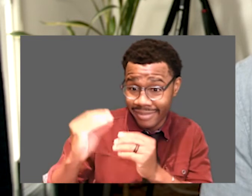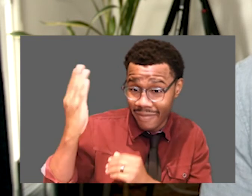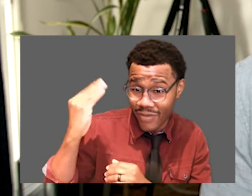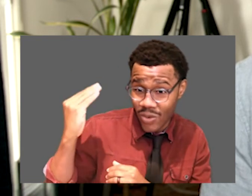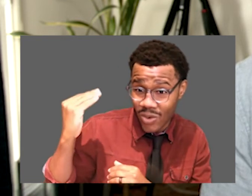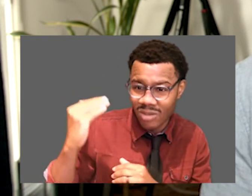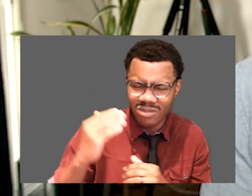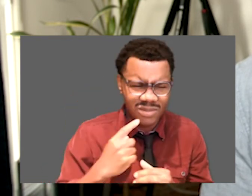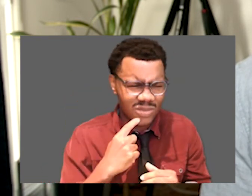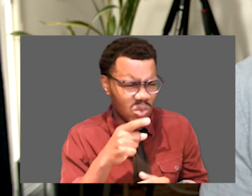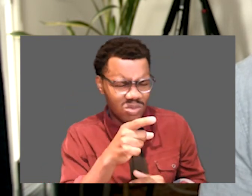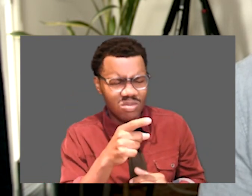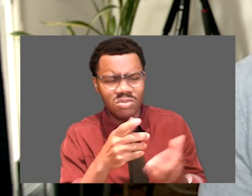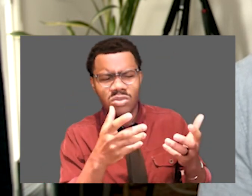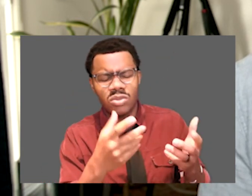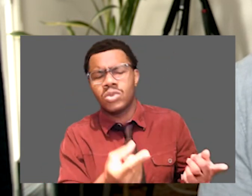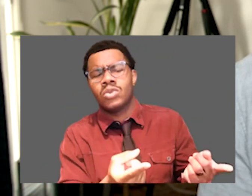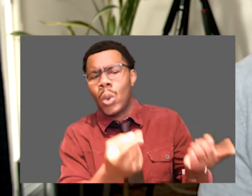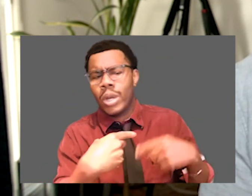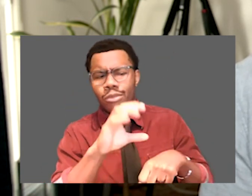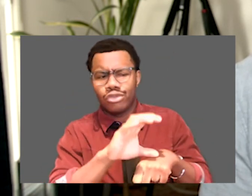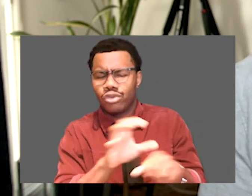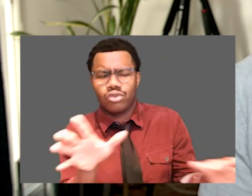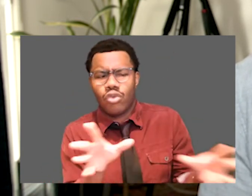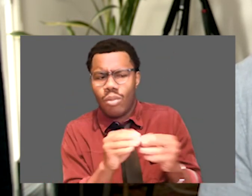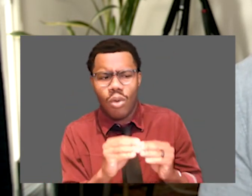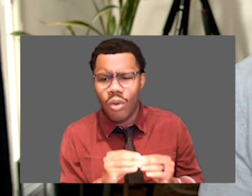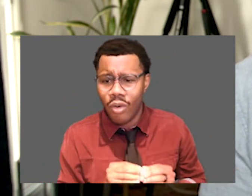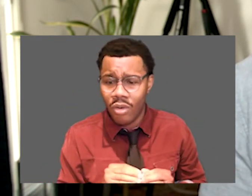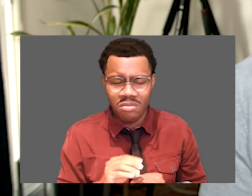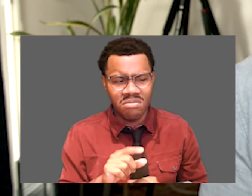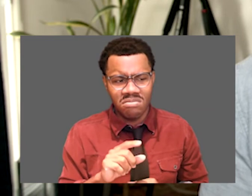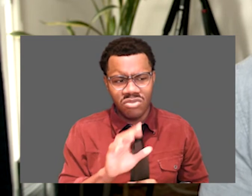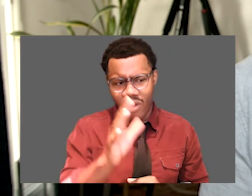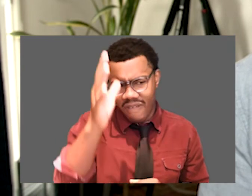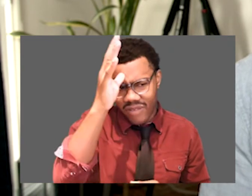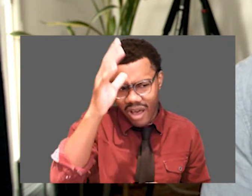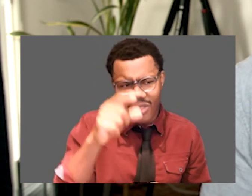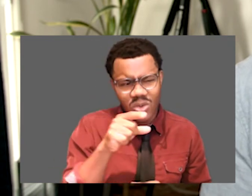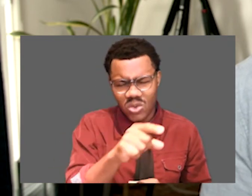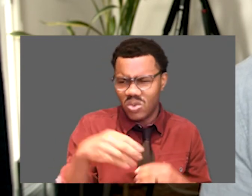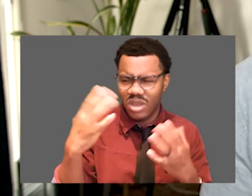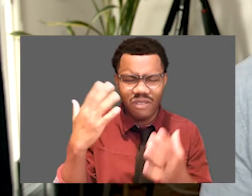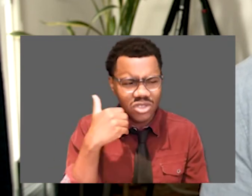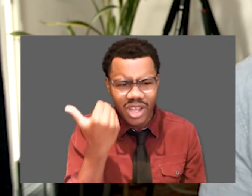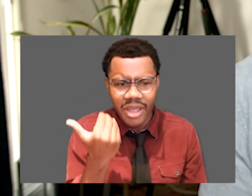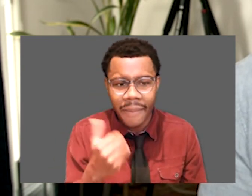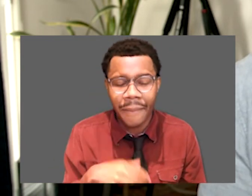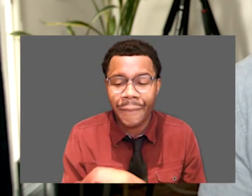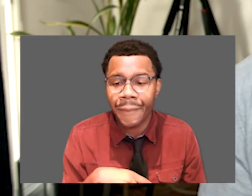your father, she said. Your relationship with them is strained because of your child conceived and born out of